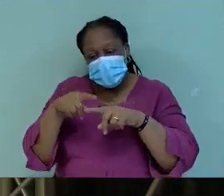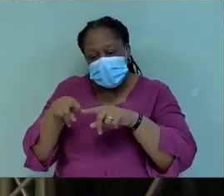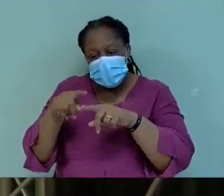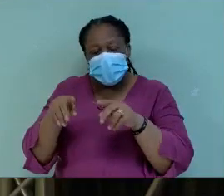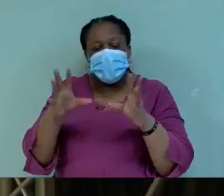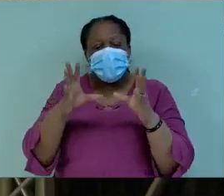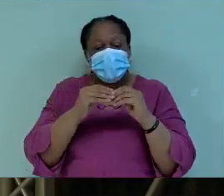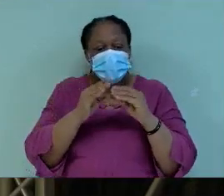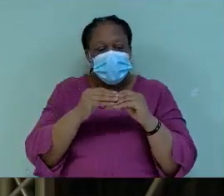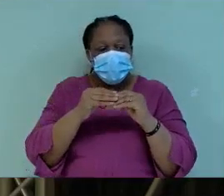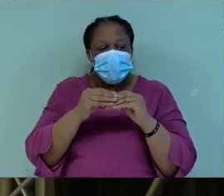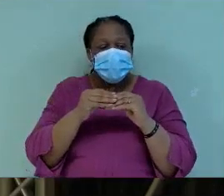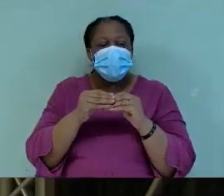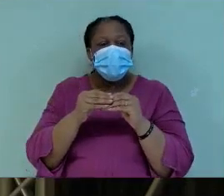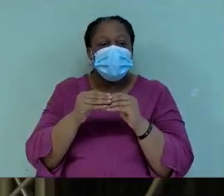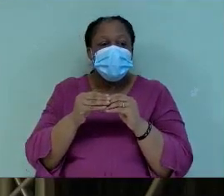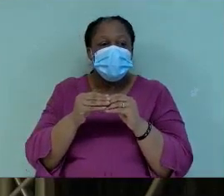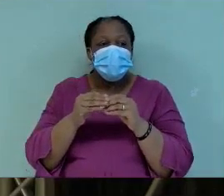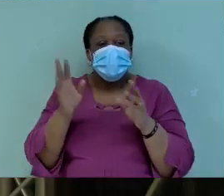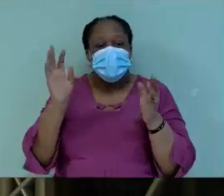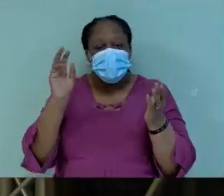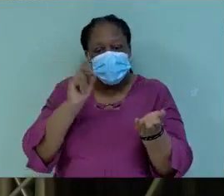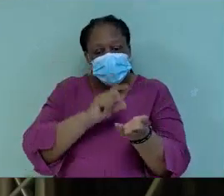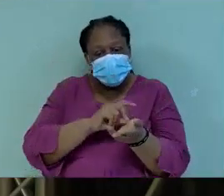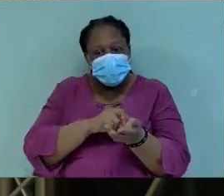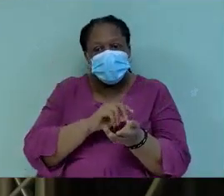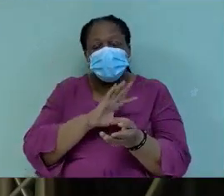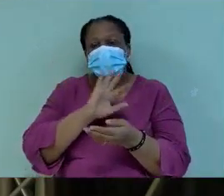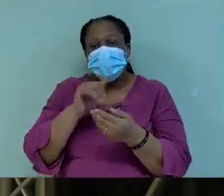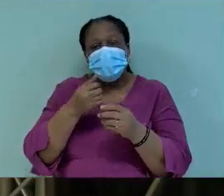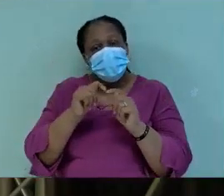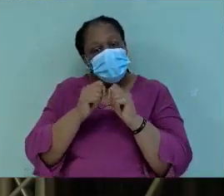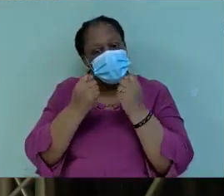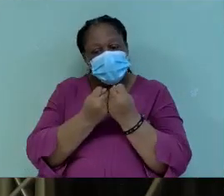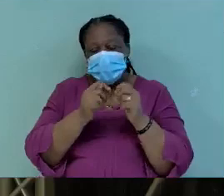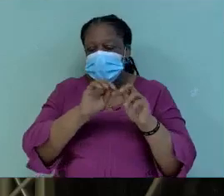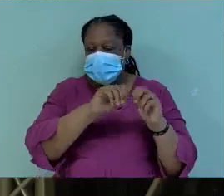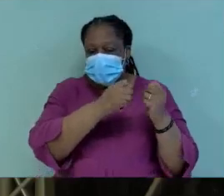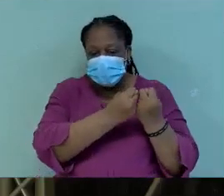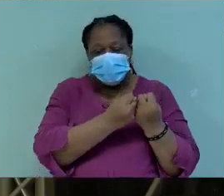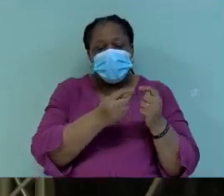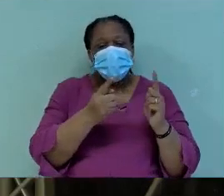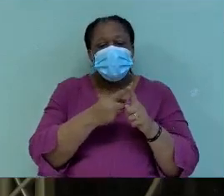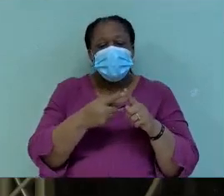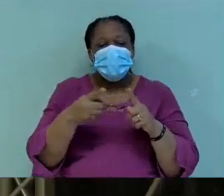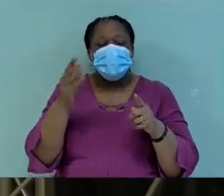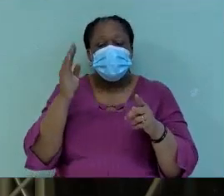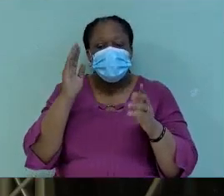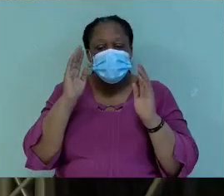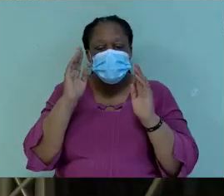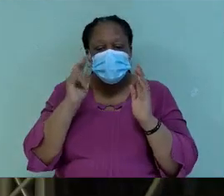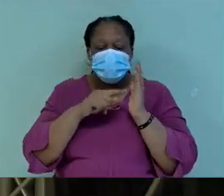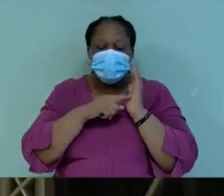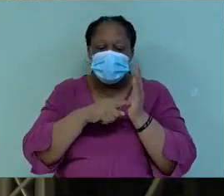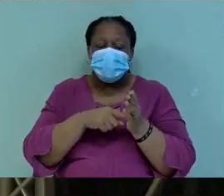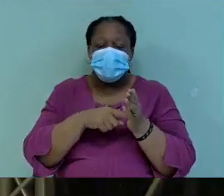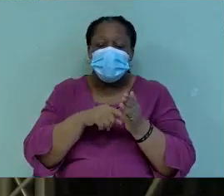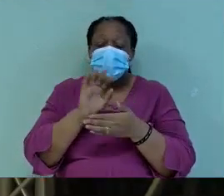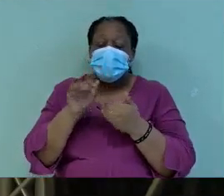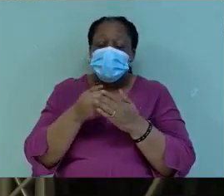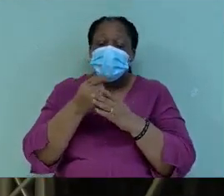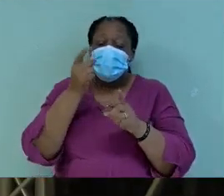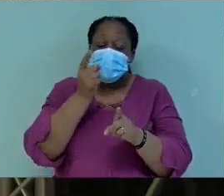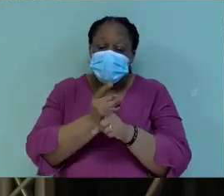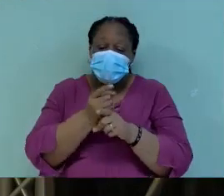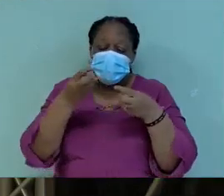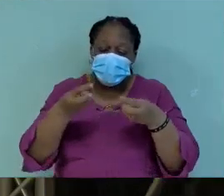to discuss with the task force, the medical team, and everybody else, so that we could have the desired protocols to